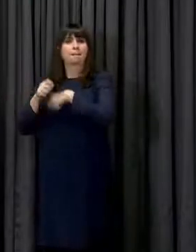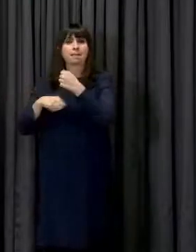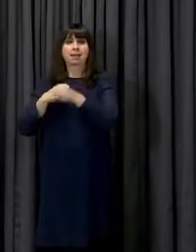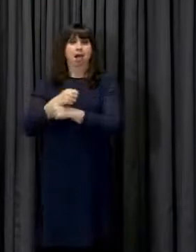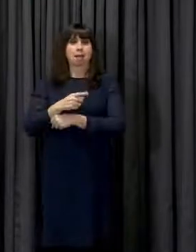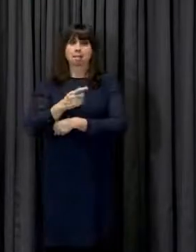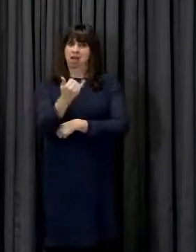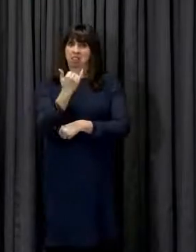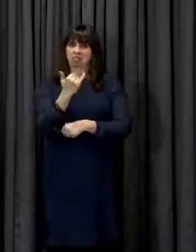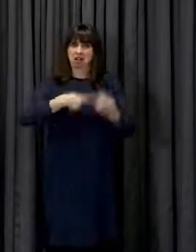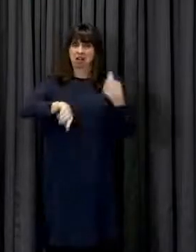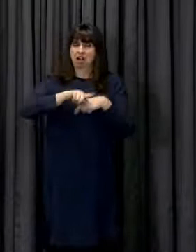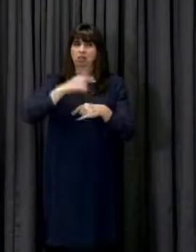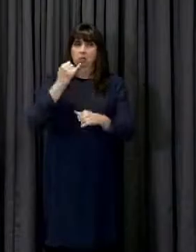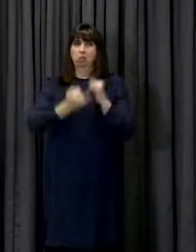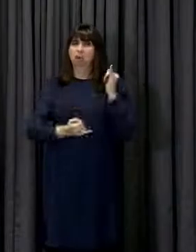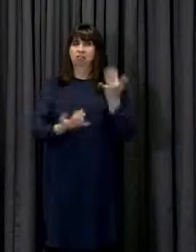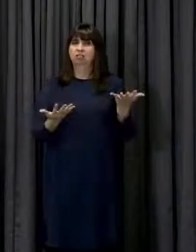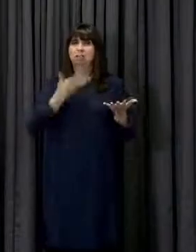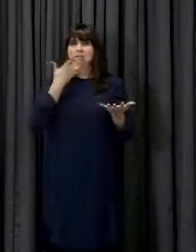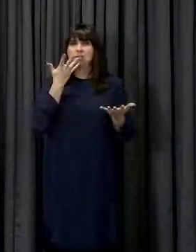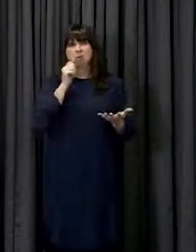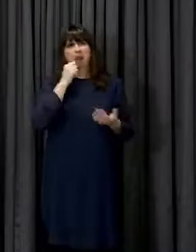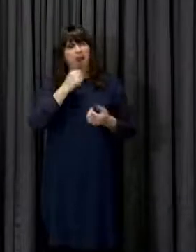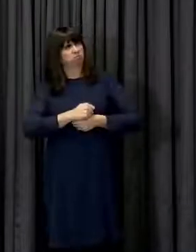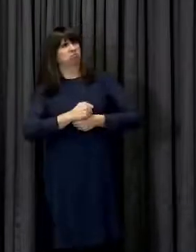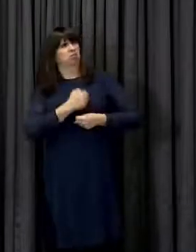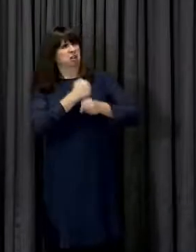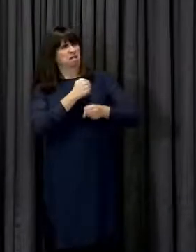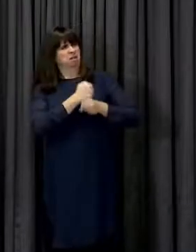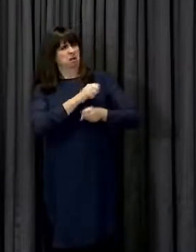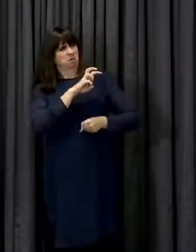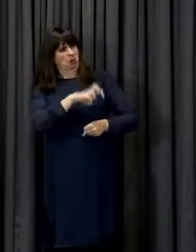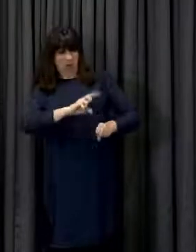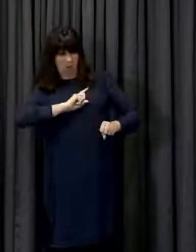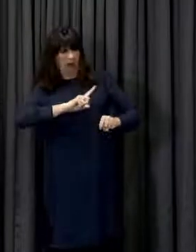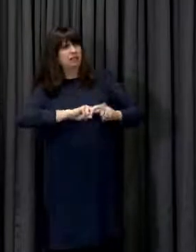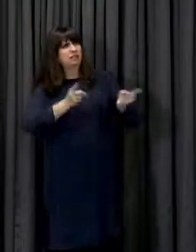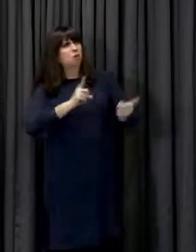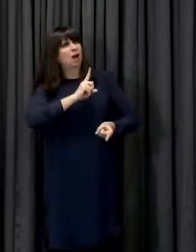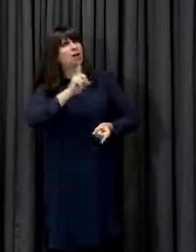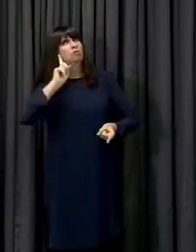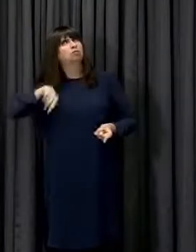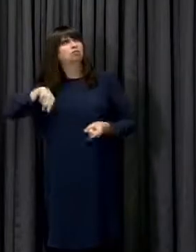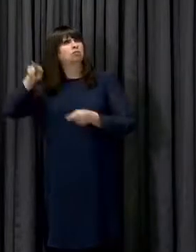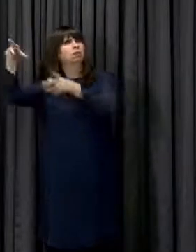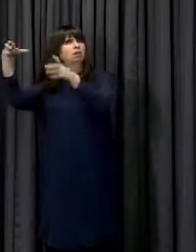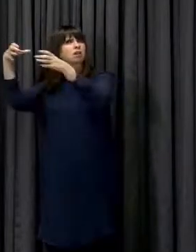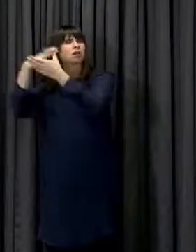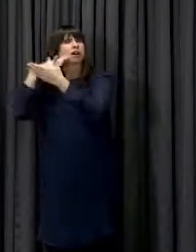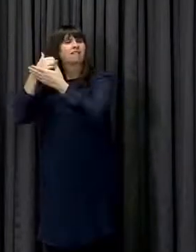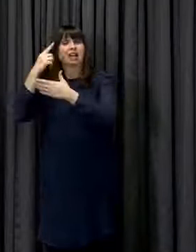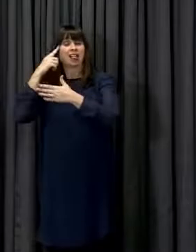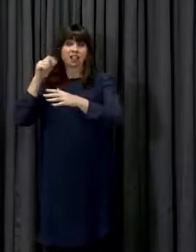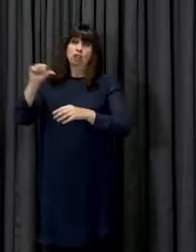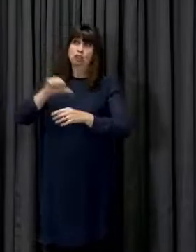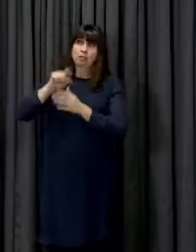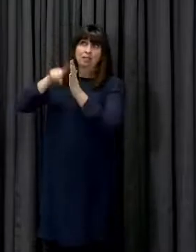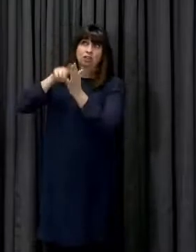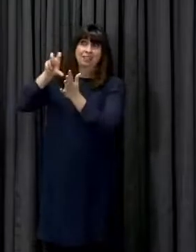less trust and confidence from the public. So yes, I do think it's important that we continue to take advice from